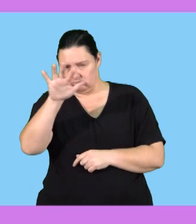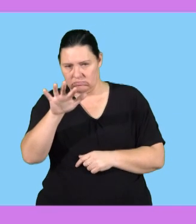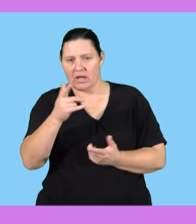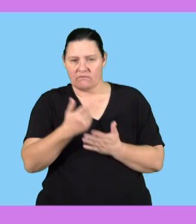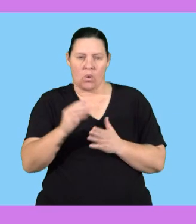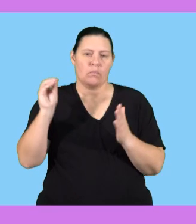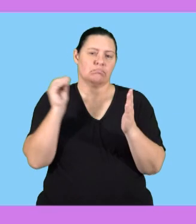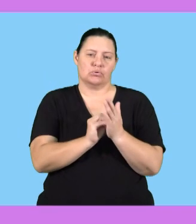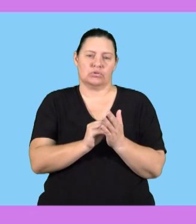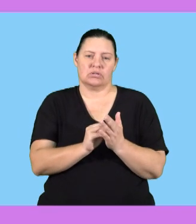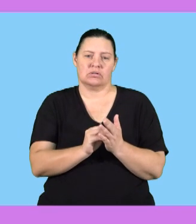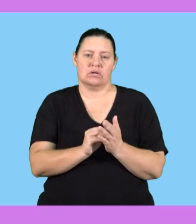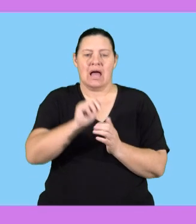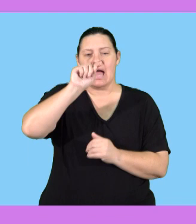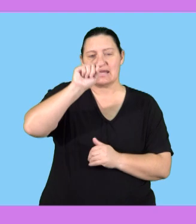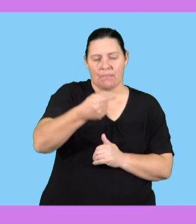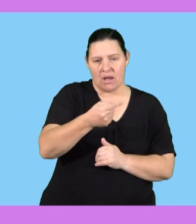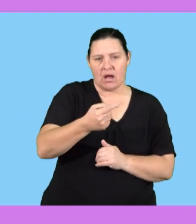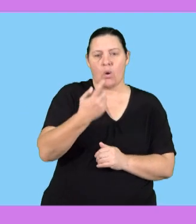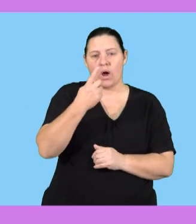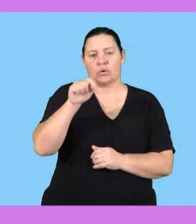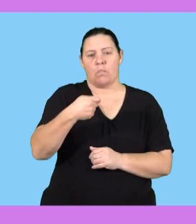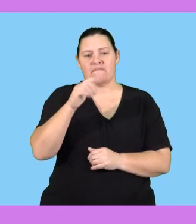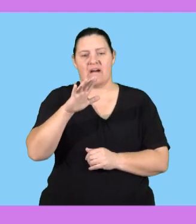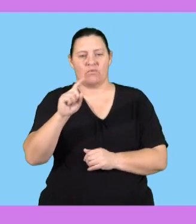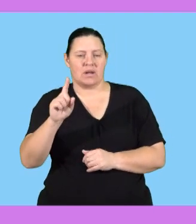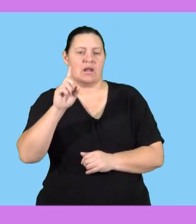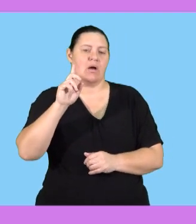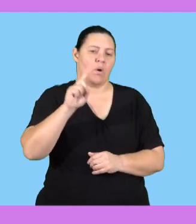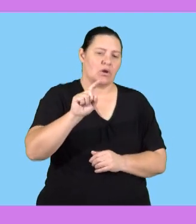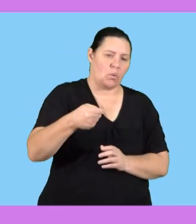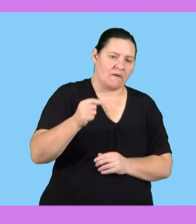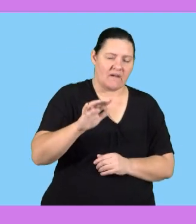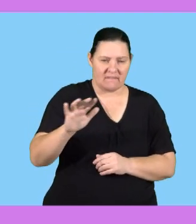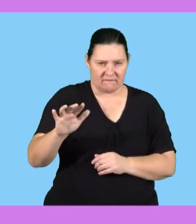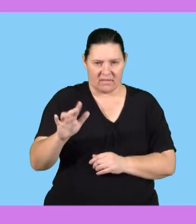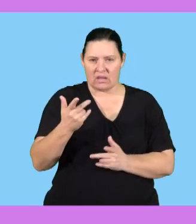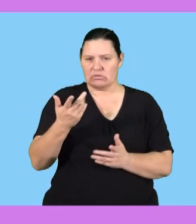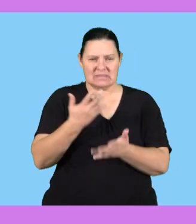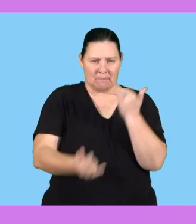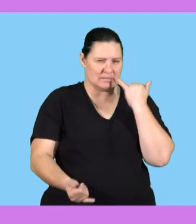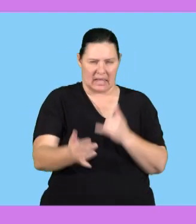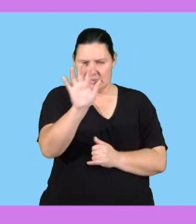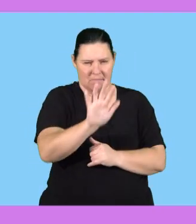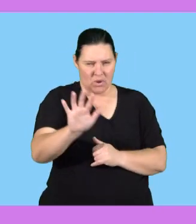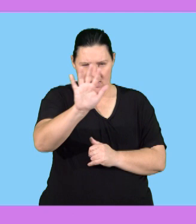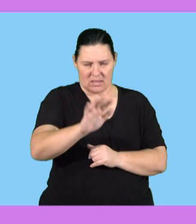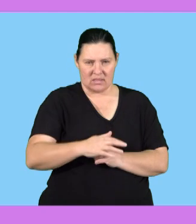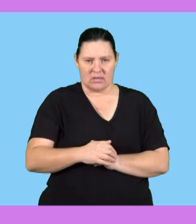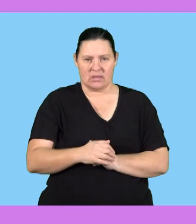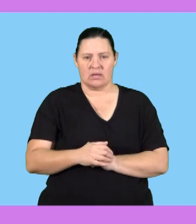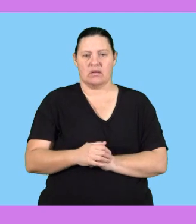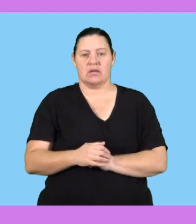say when you typed in the decimal numbers here, the 1,51, the 1,55, and somehow you've made a mistake,